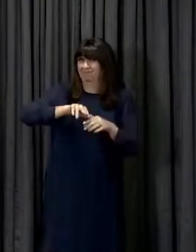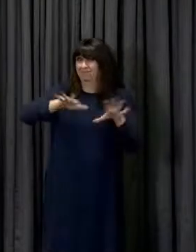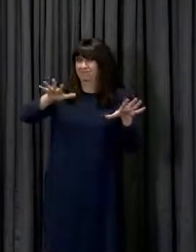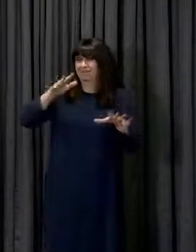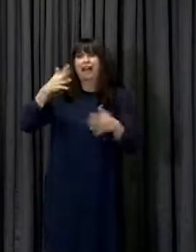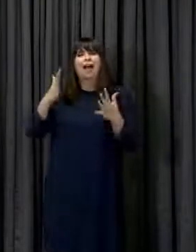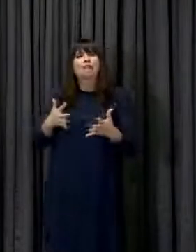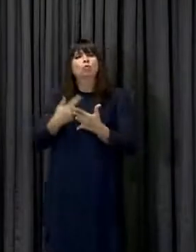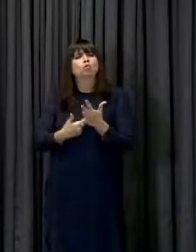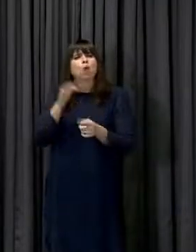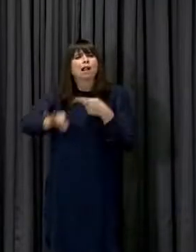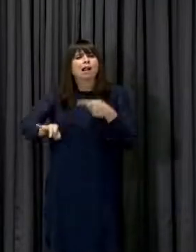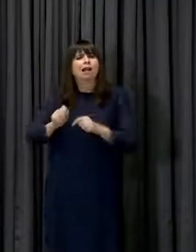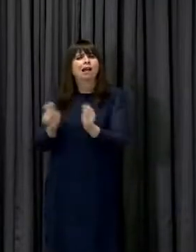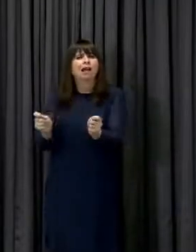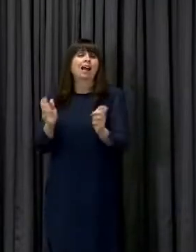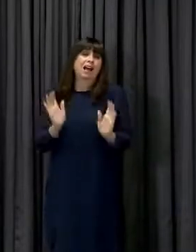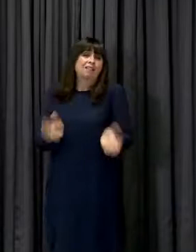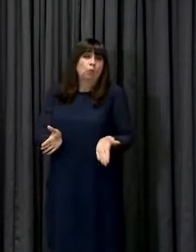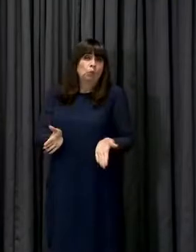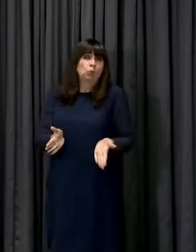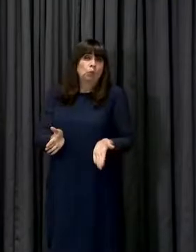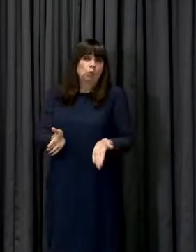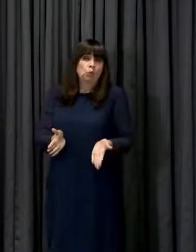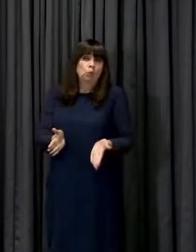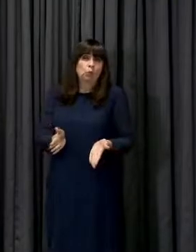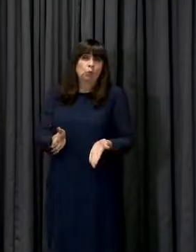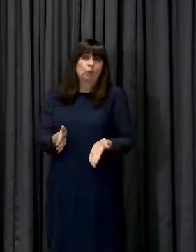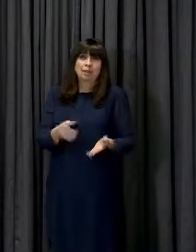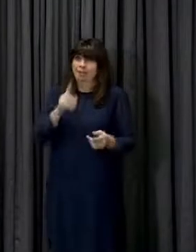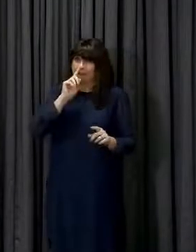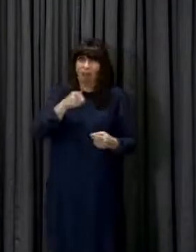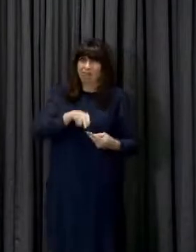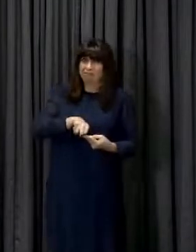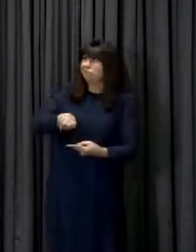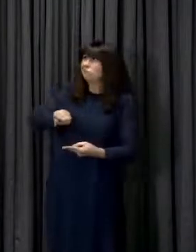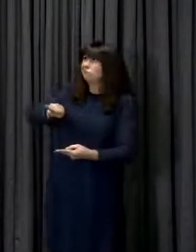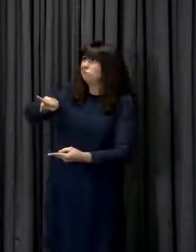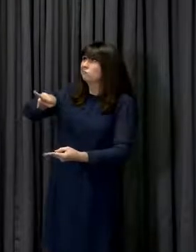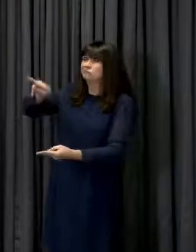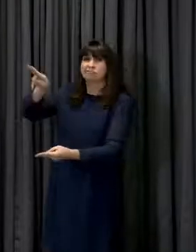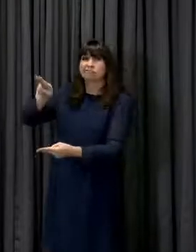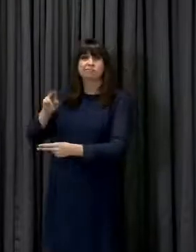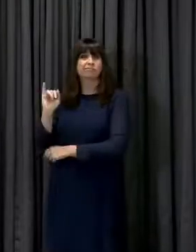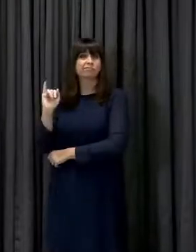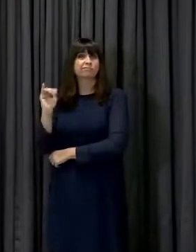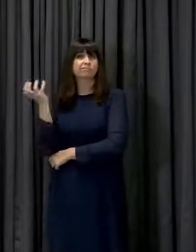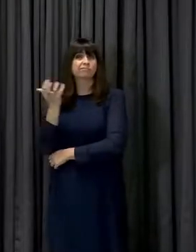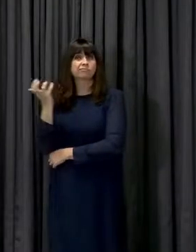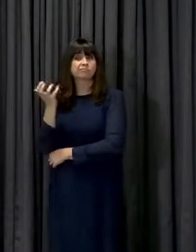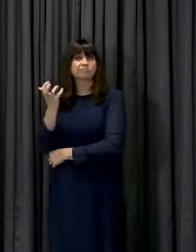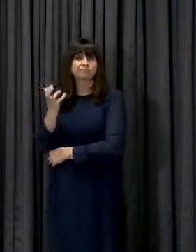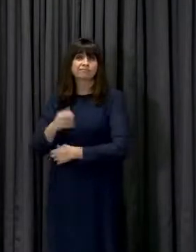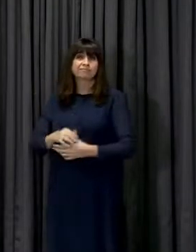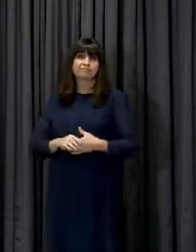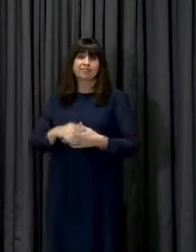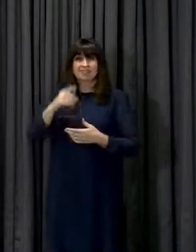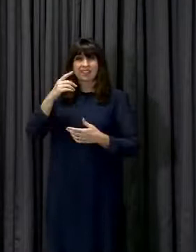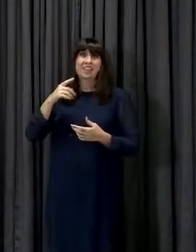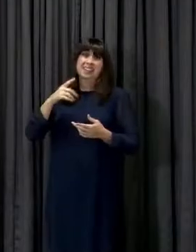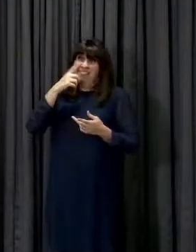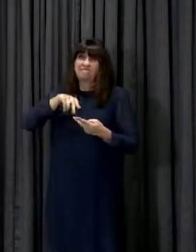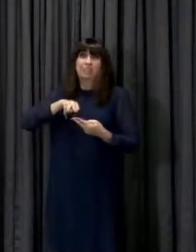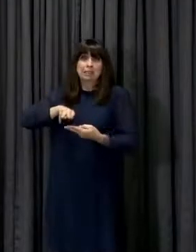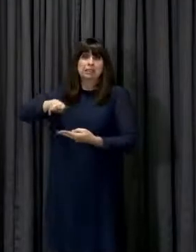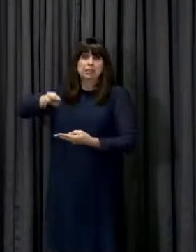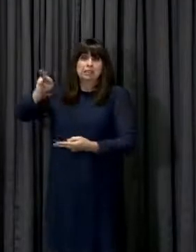have restrictions that work and can help blunt and then reduce the growth of coronavirus, then more people will come to